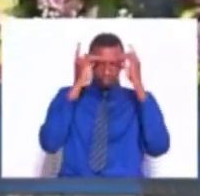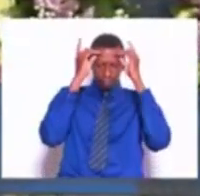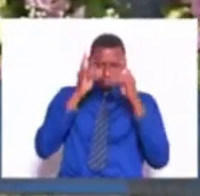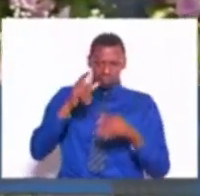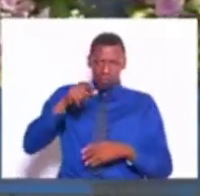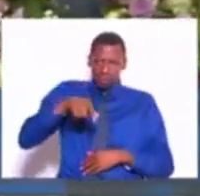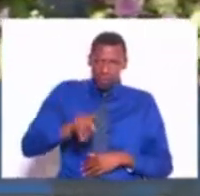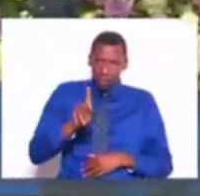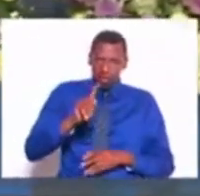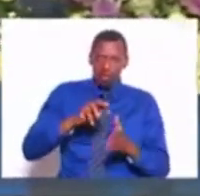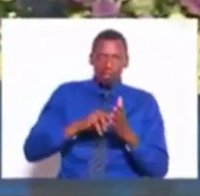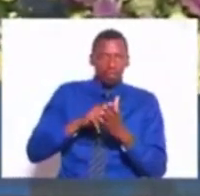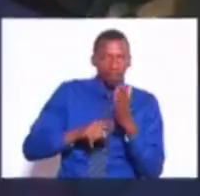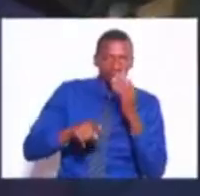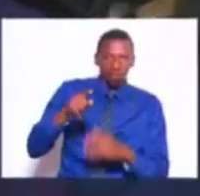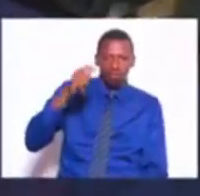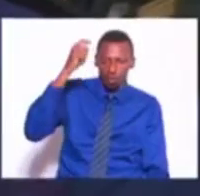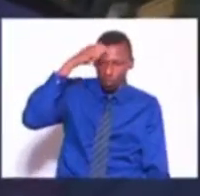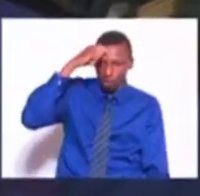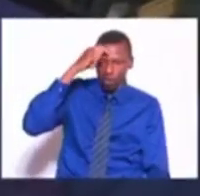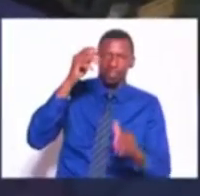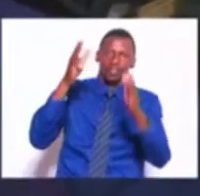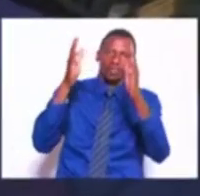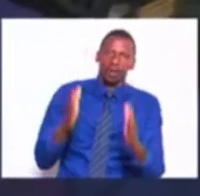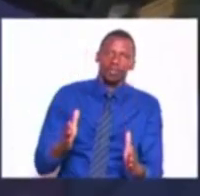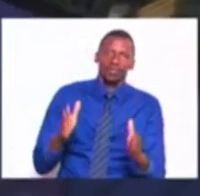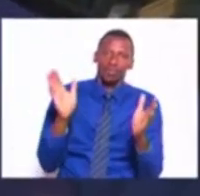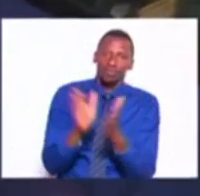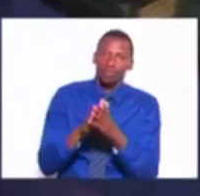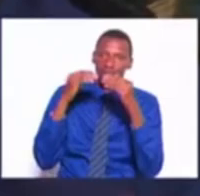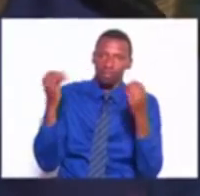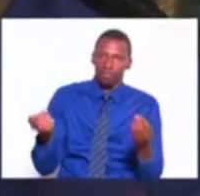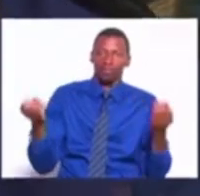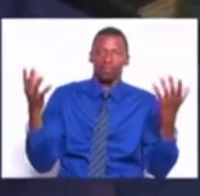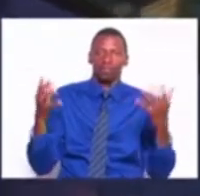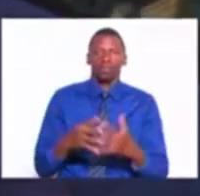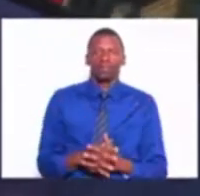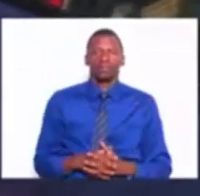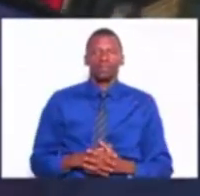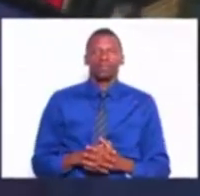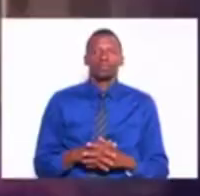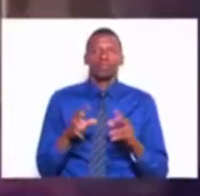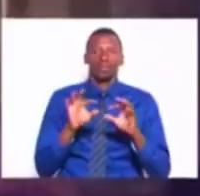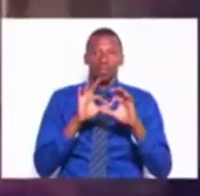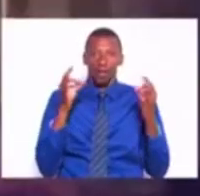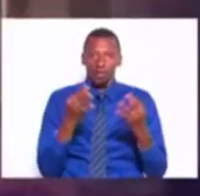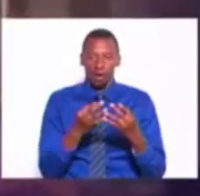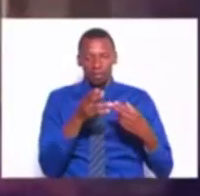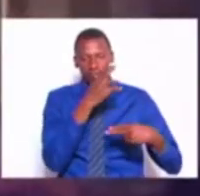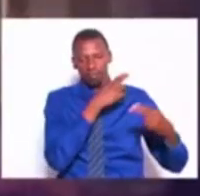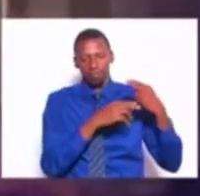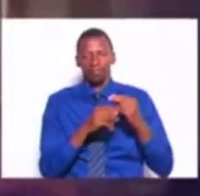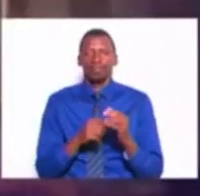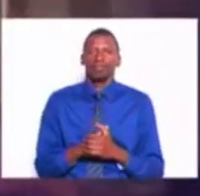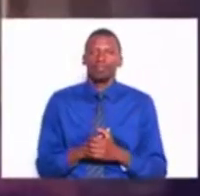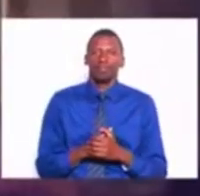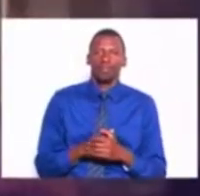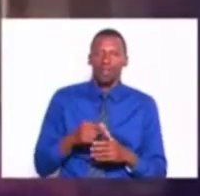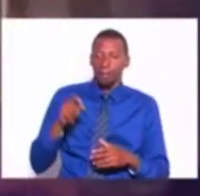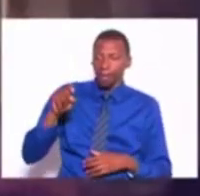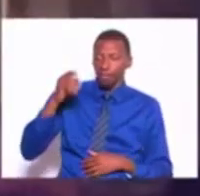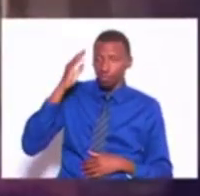you are a wise person. Hallelujah. Family history. You have to know this